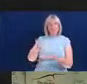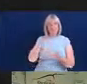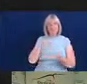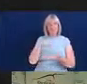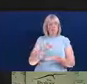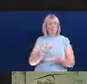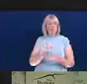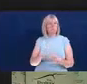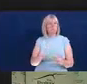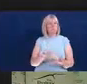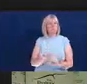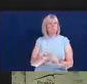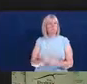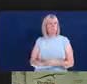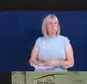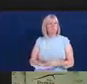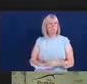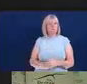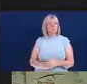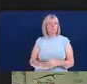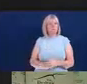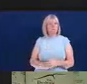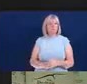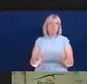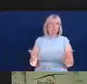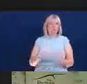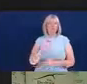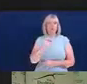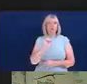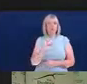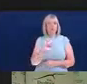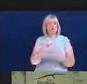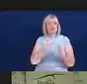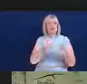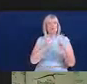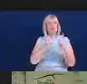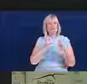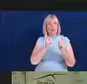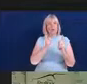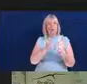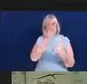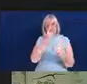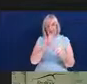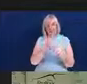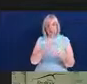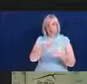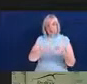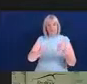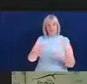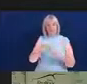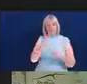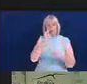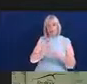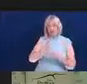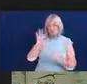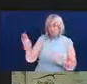have to, your employee can apply for Access to Work funding, but you have to be on board with them going for this funding because you're going to be paying